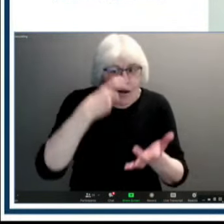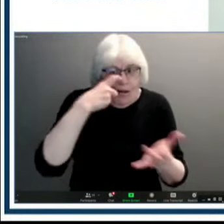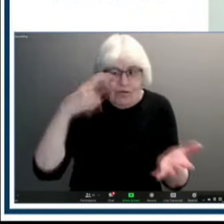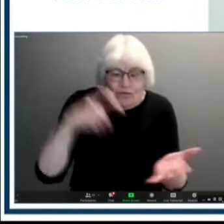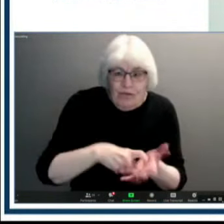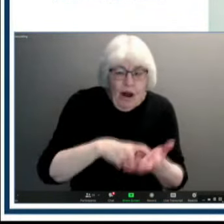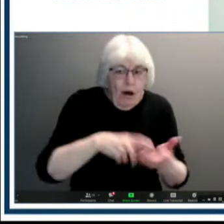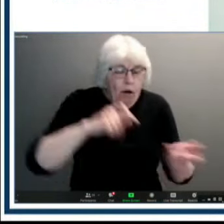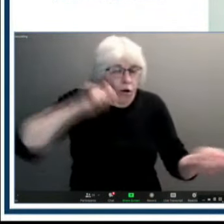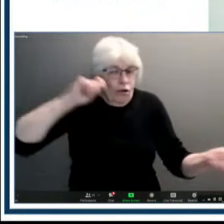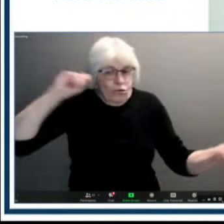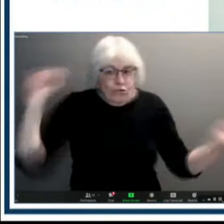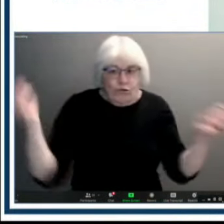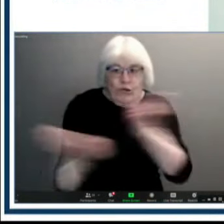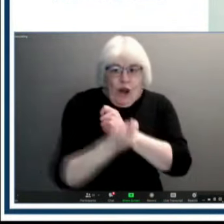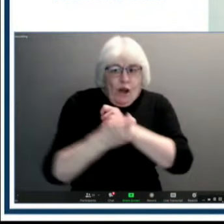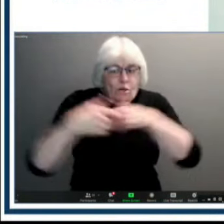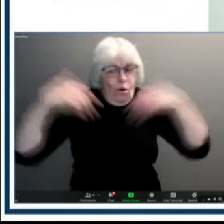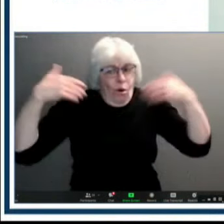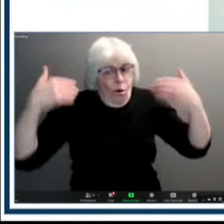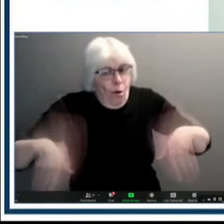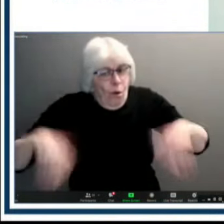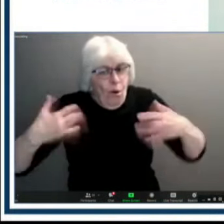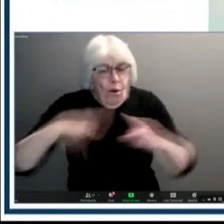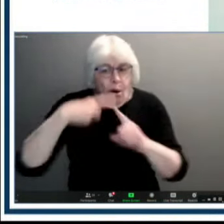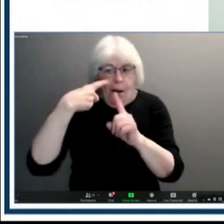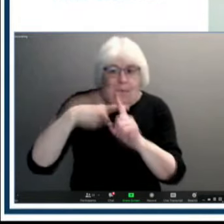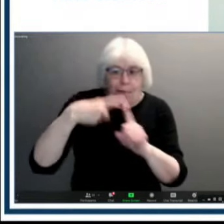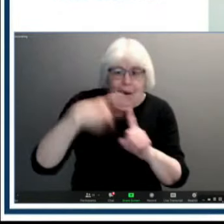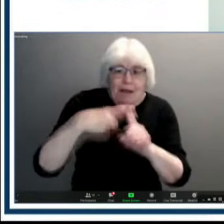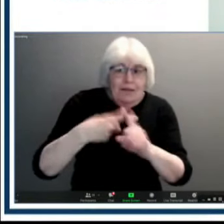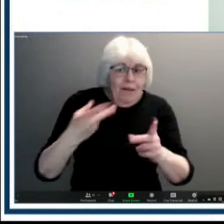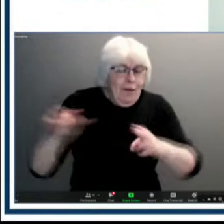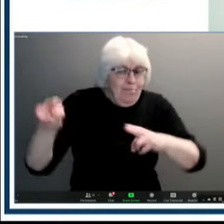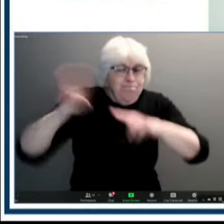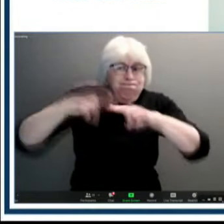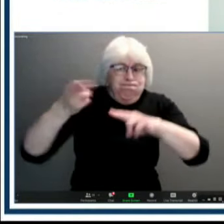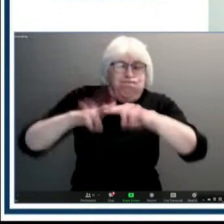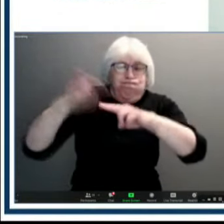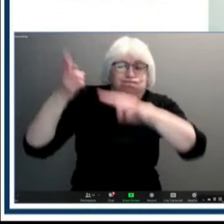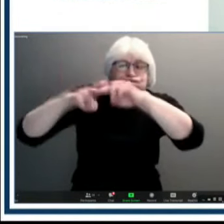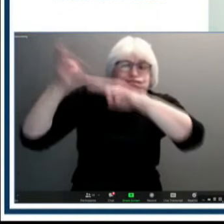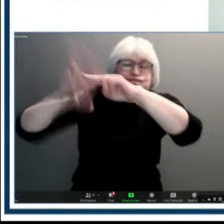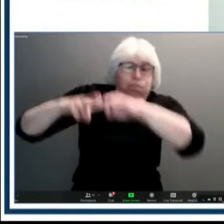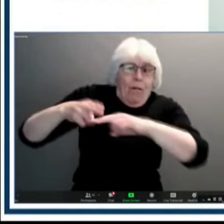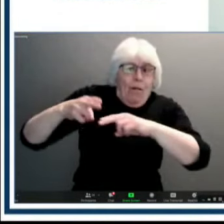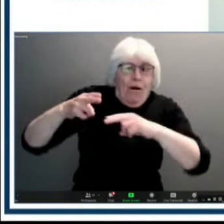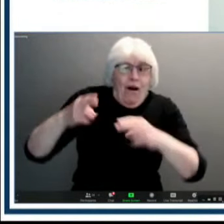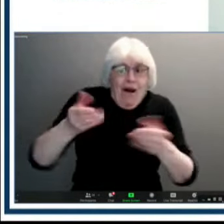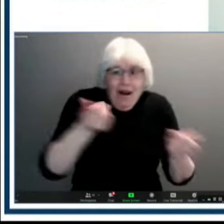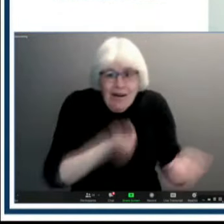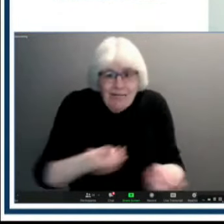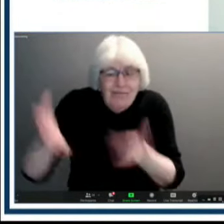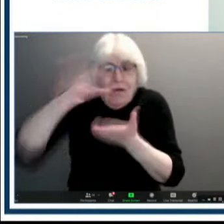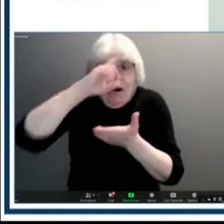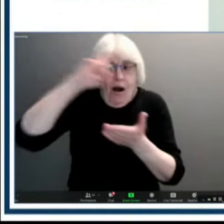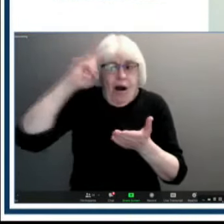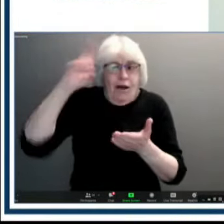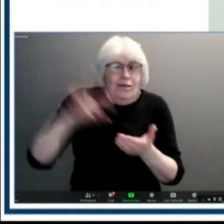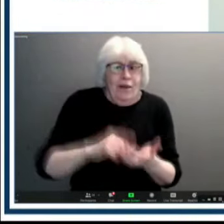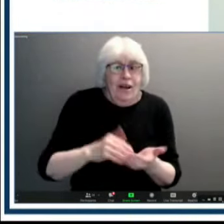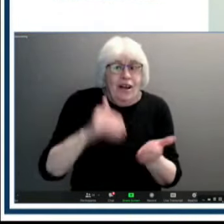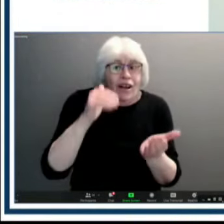number of cases we're seeing, between the hospitalizations we're seeing and healthcare workers being off isolating as close